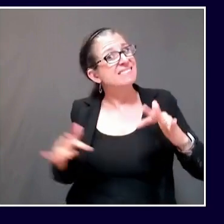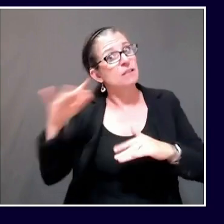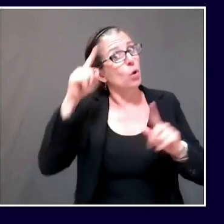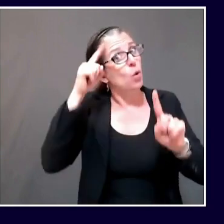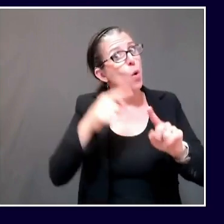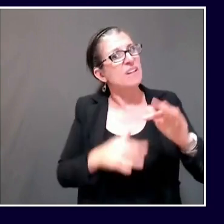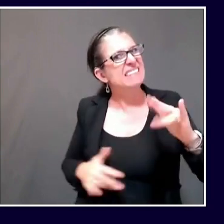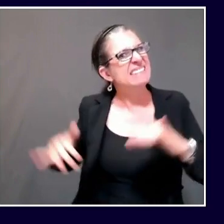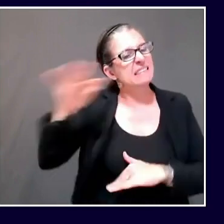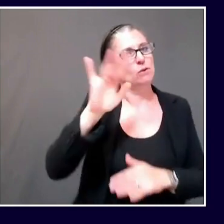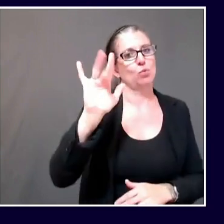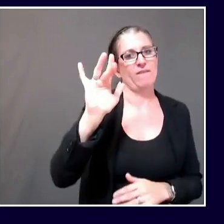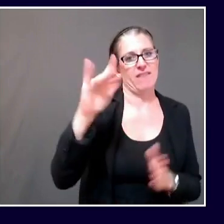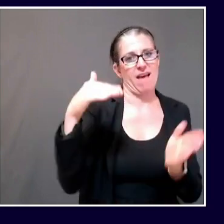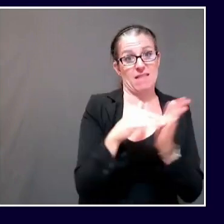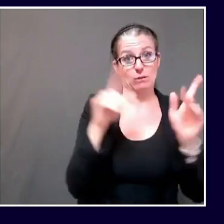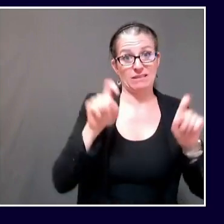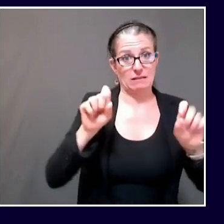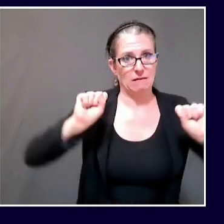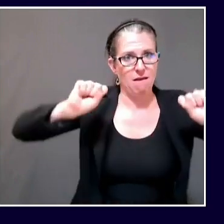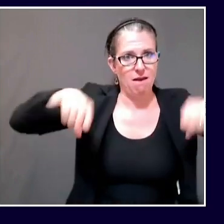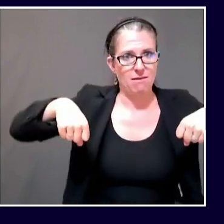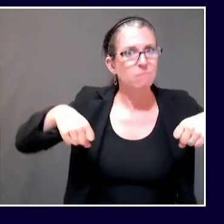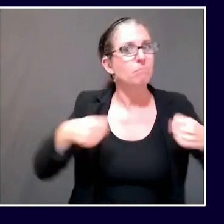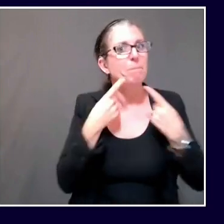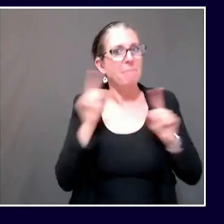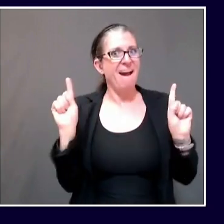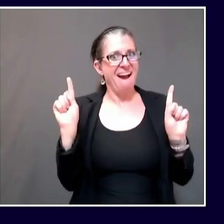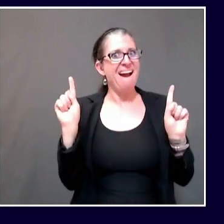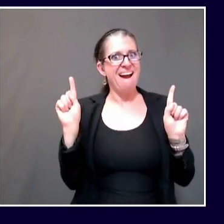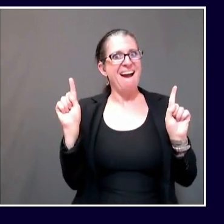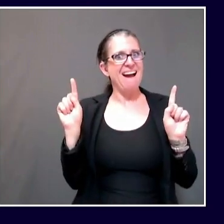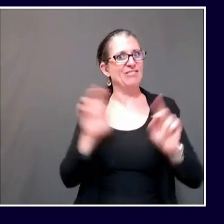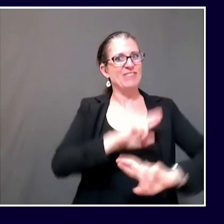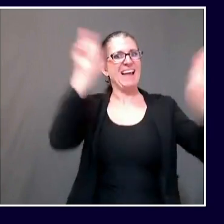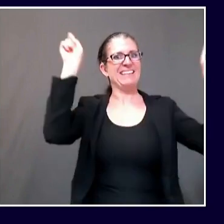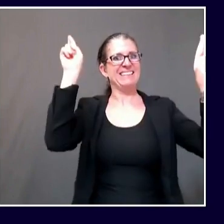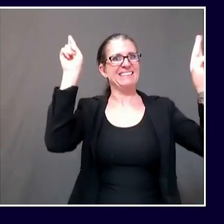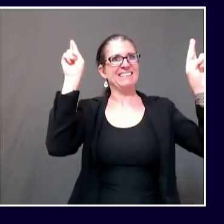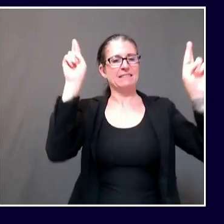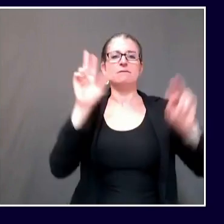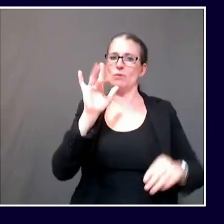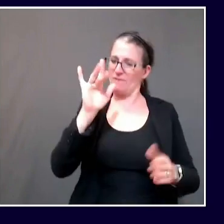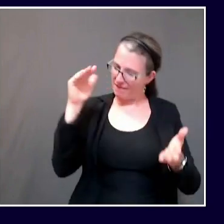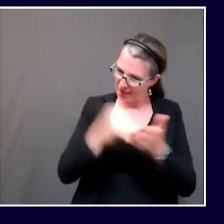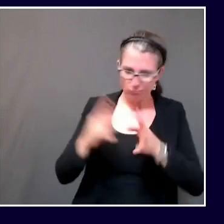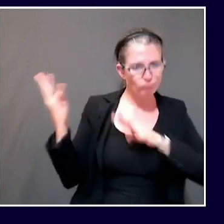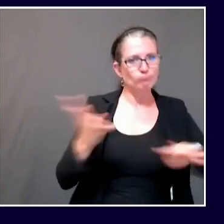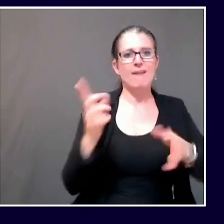surge capacity will be reserved to ensure the lab is positioned to respond to any future outbreaks.